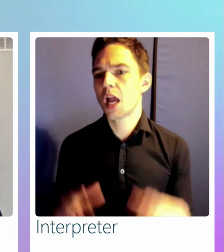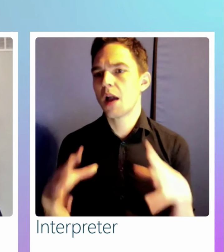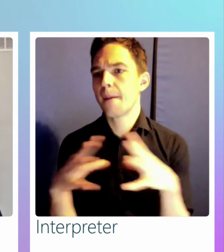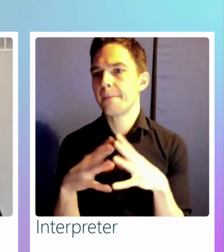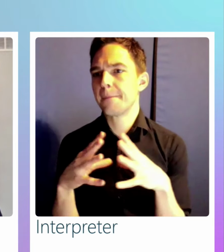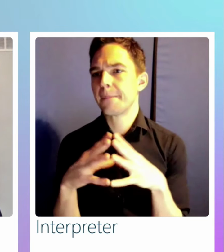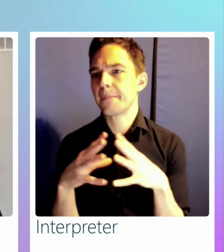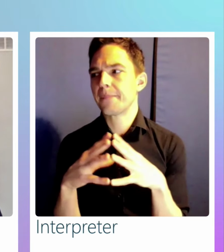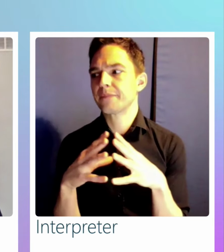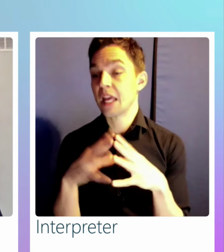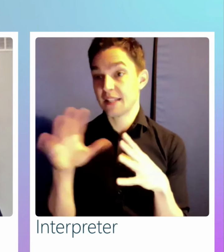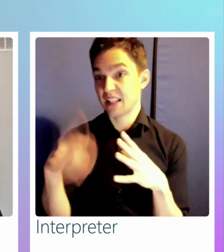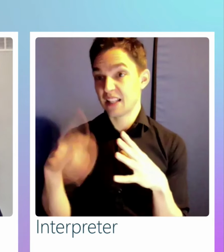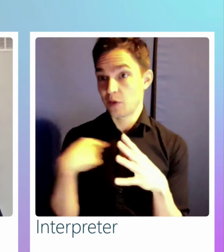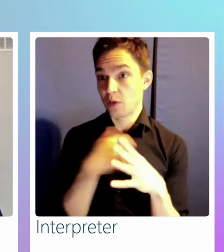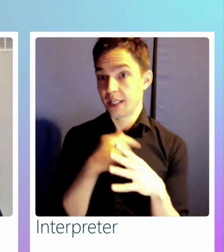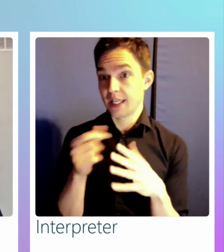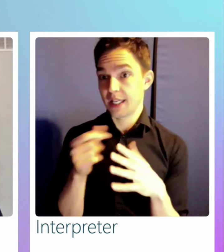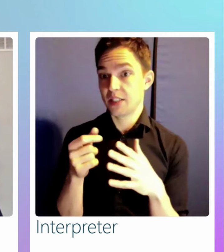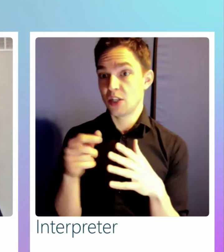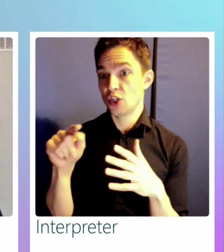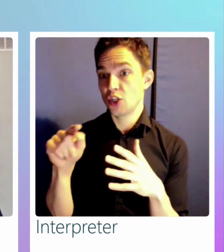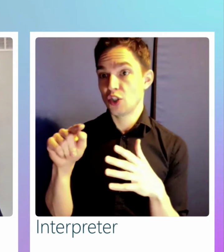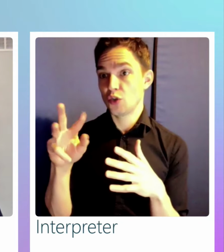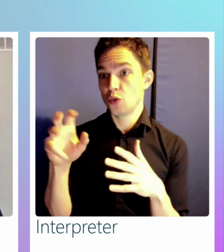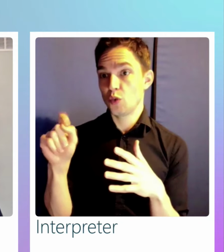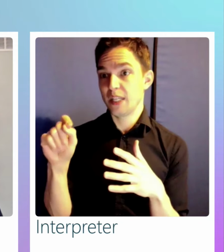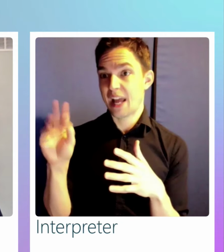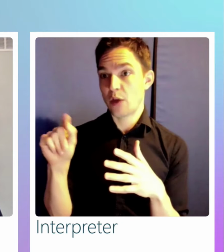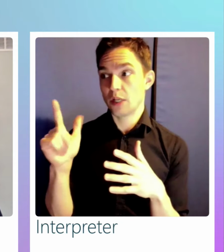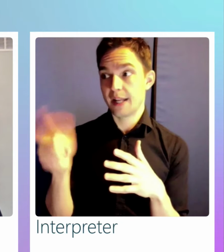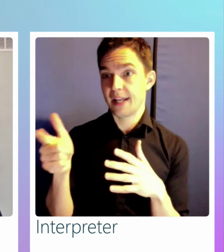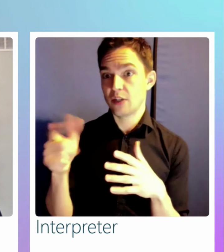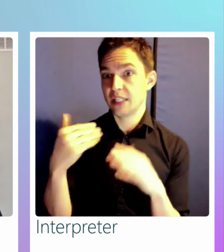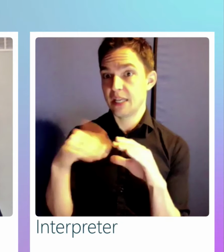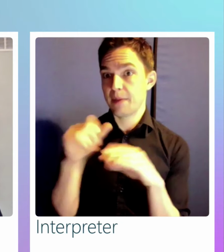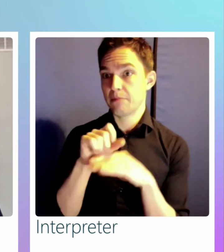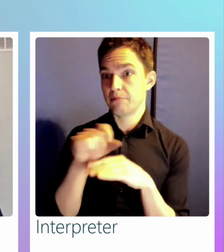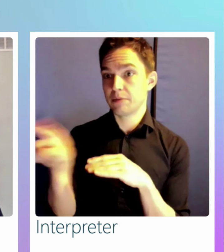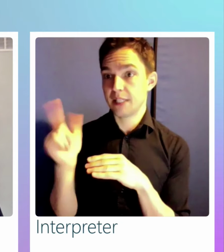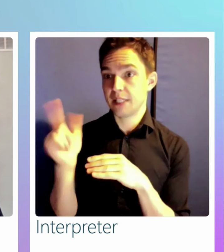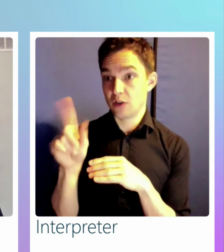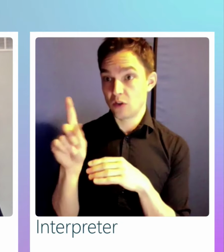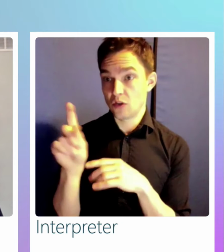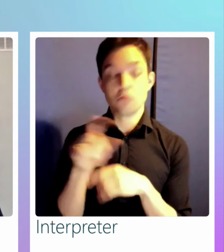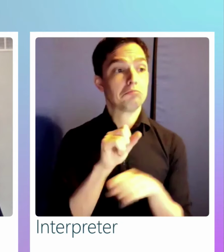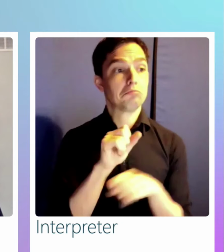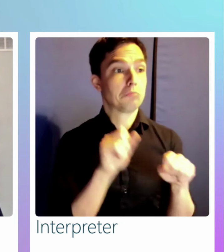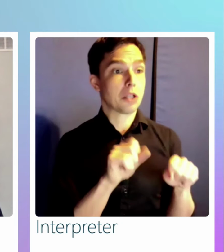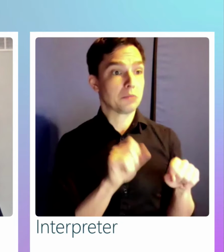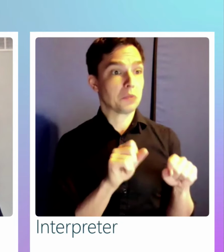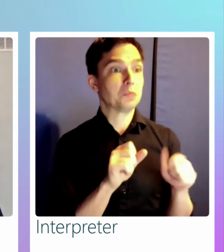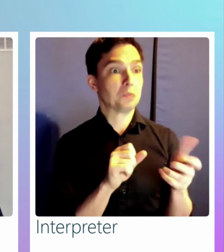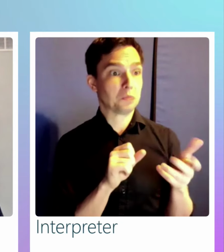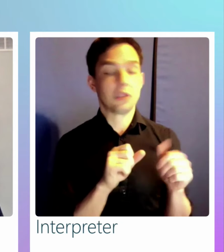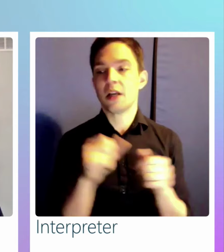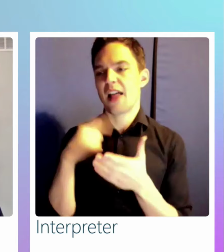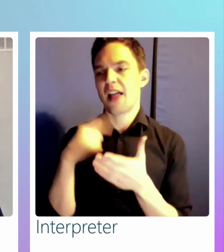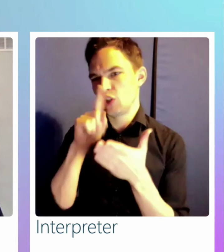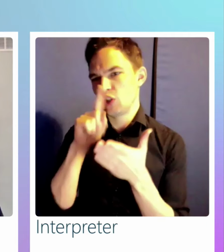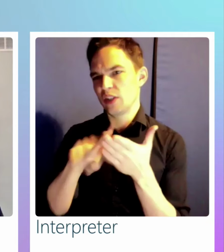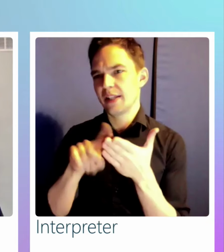Is that something we can tweet out later or email out later? Oh, possibly. Yeah, good note. I'll have to look into that. I'll